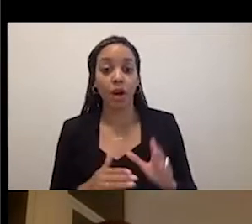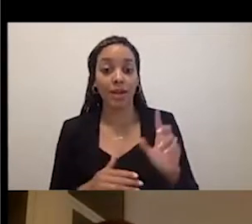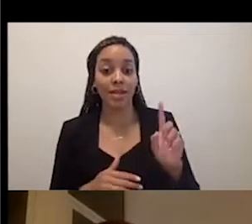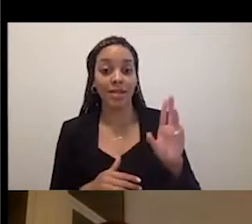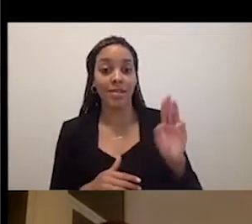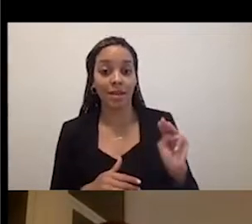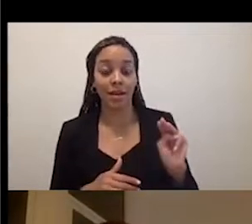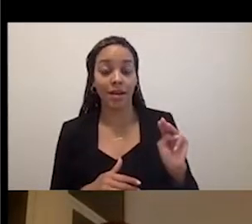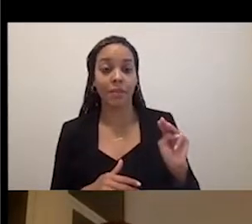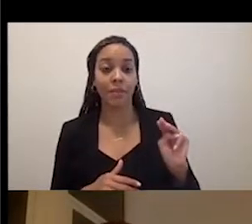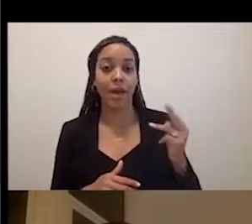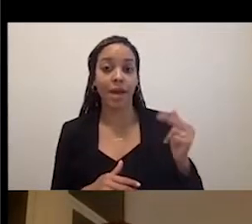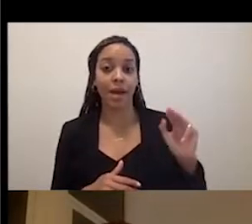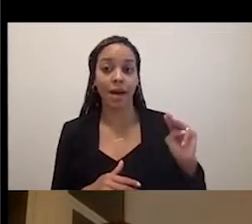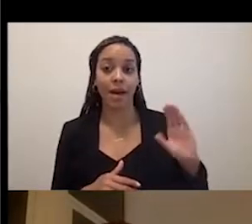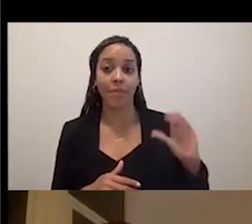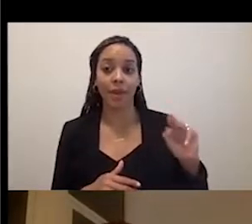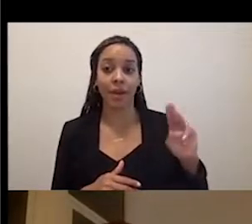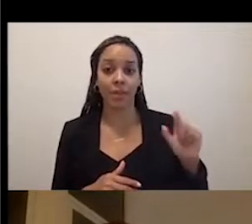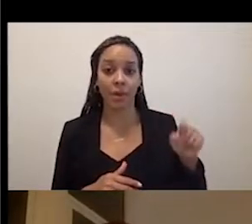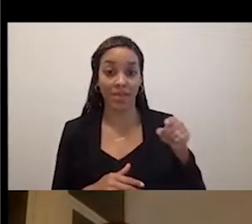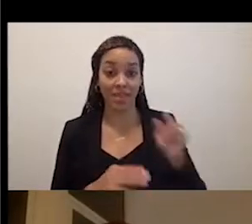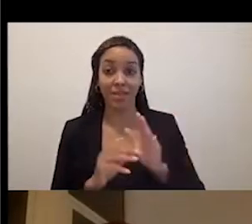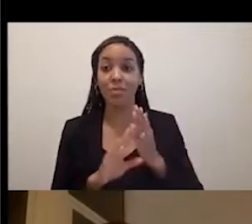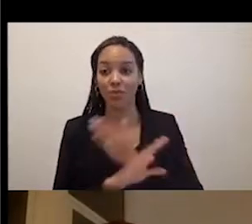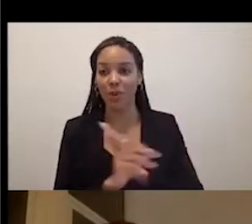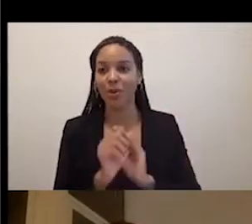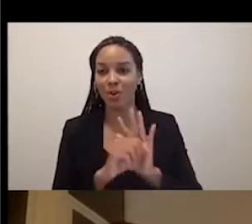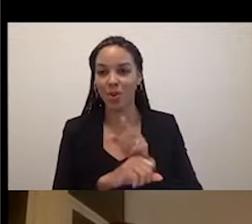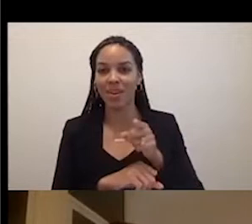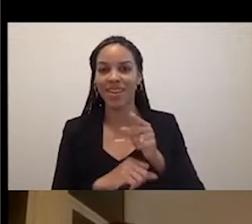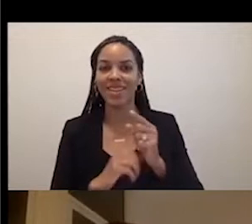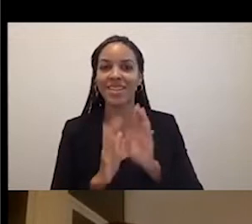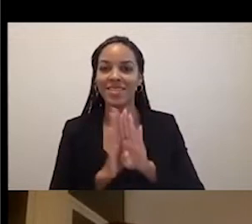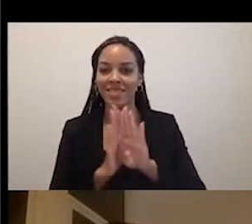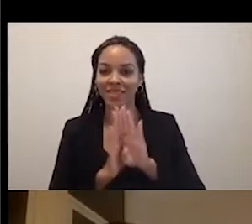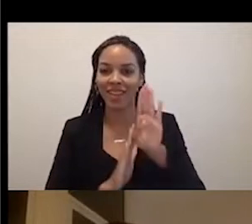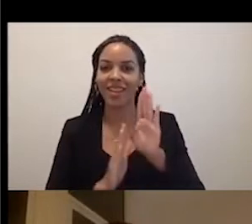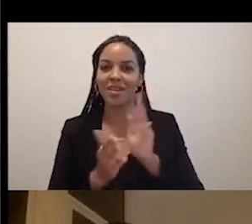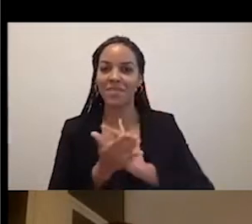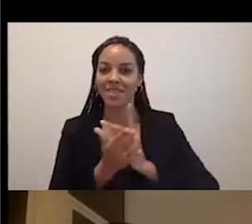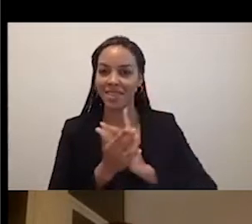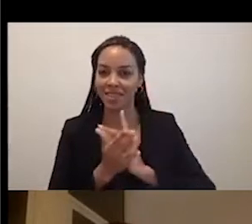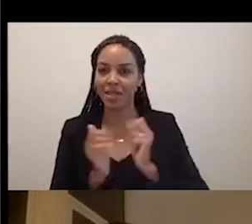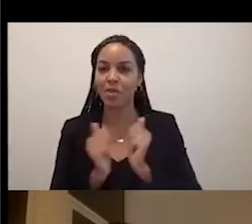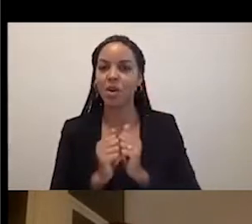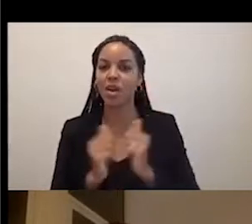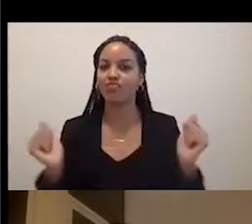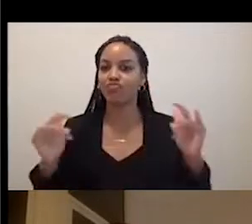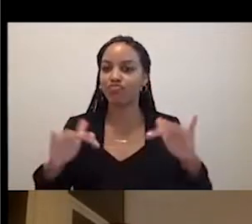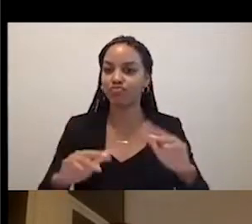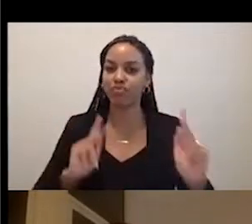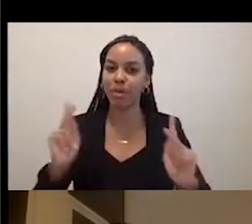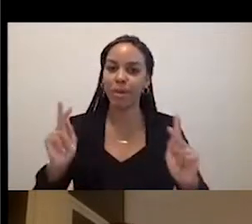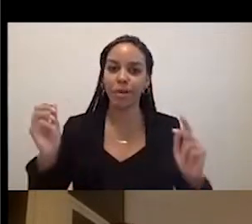before the Corona crisis, developed this kitchen in a communal area, underused communal area of the building. And